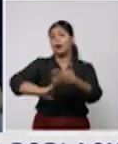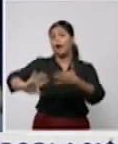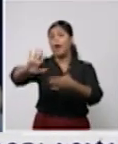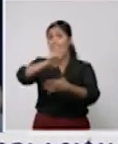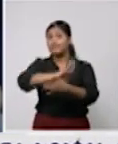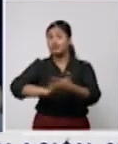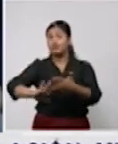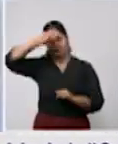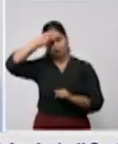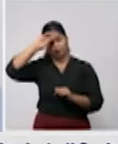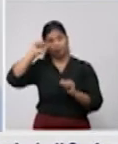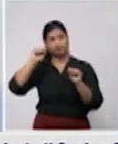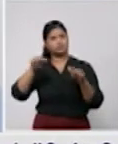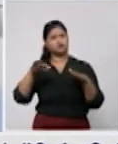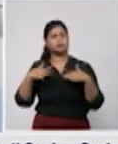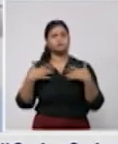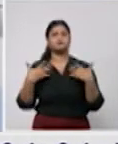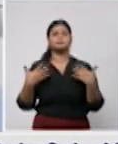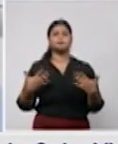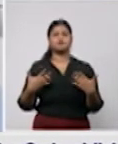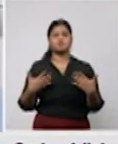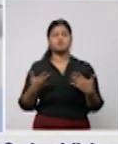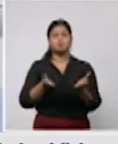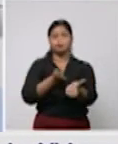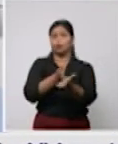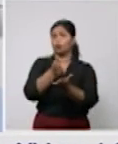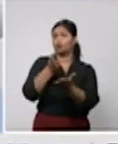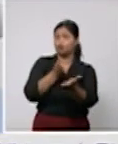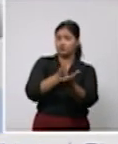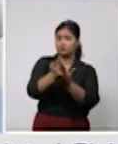54.01% of all COVID,